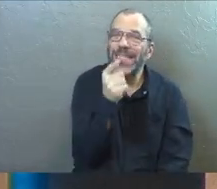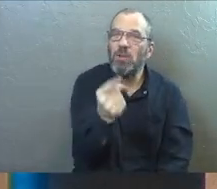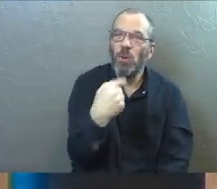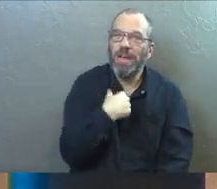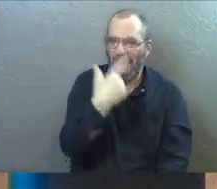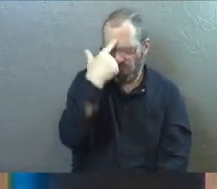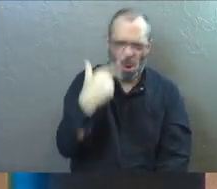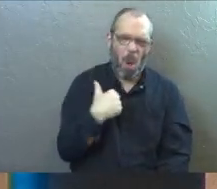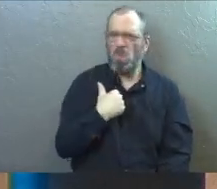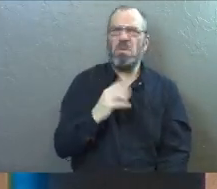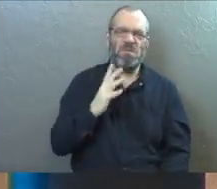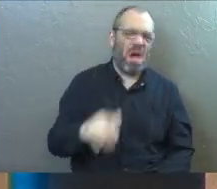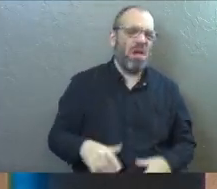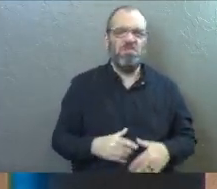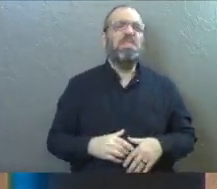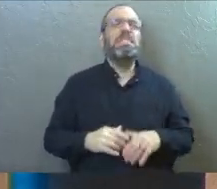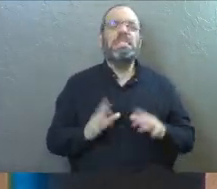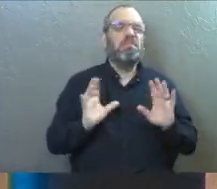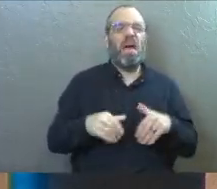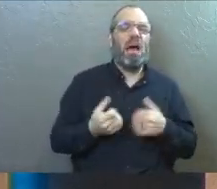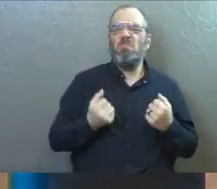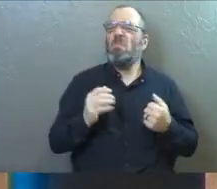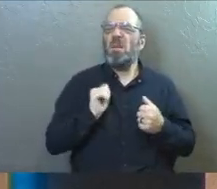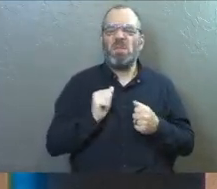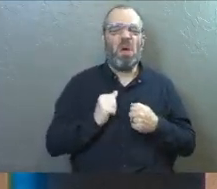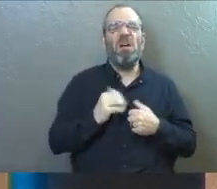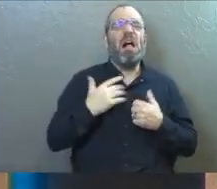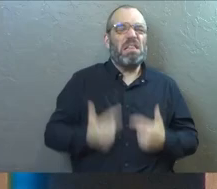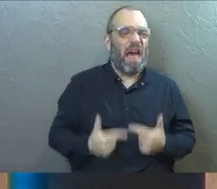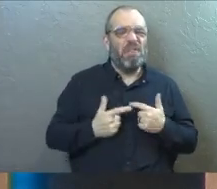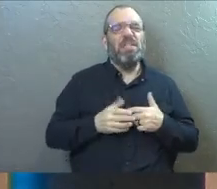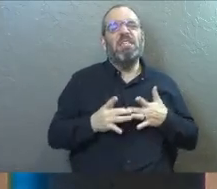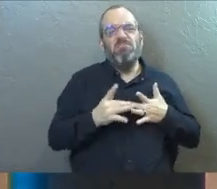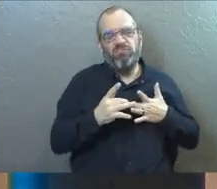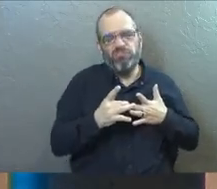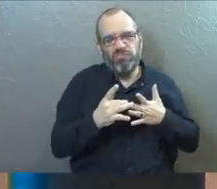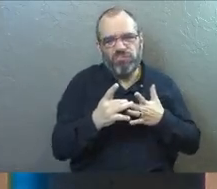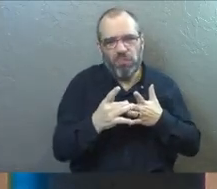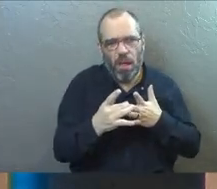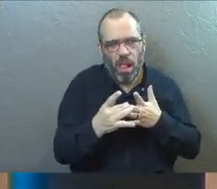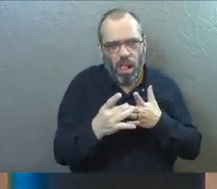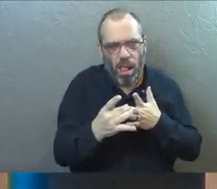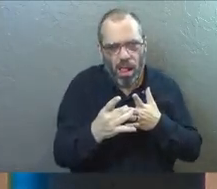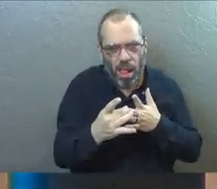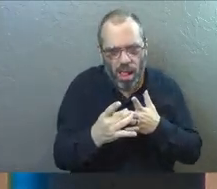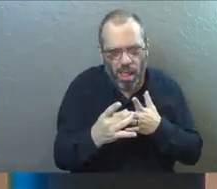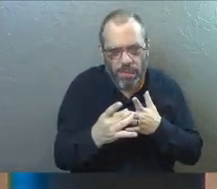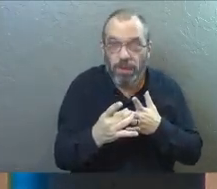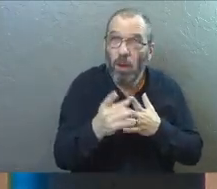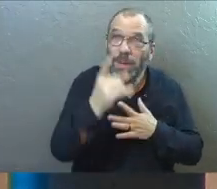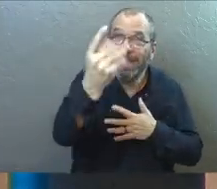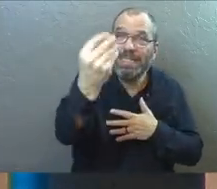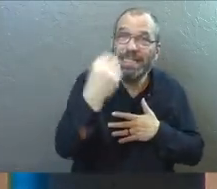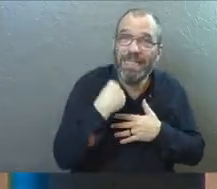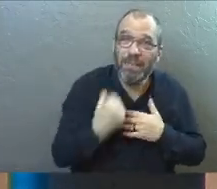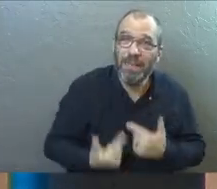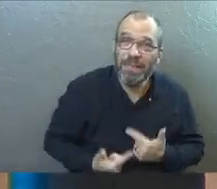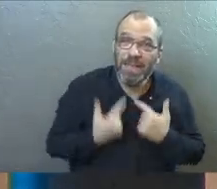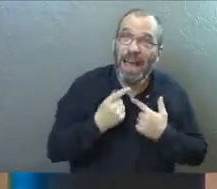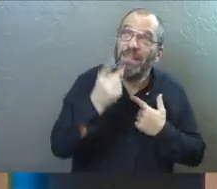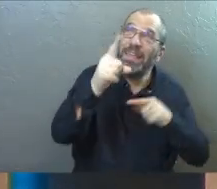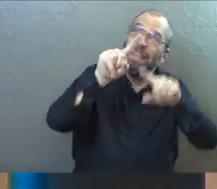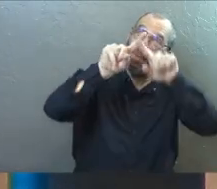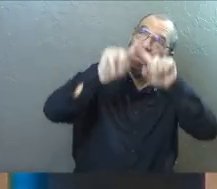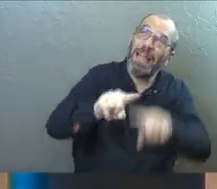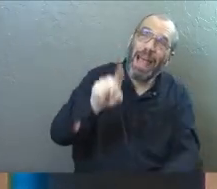with the Lord. We're like, I can get there when there's an opportunity, something that was made to help us get there. That is our God. We